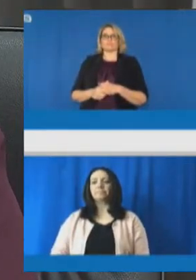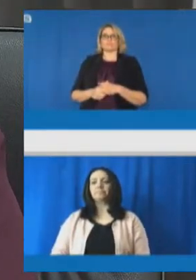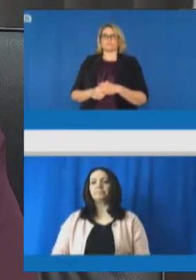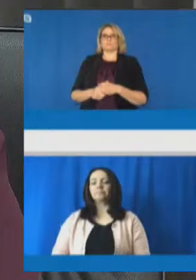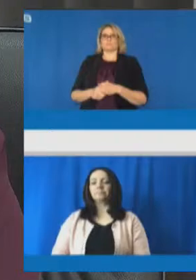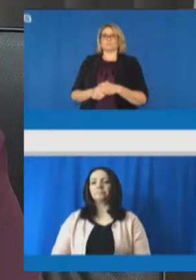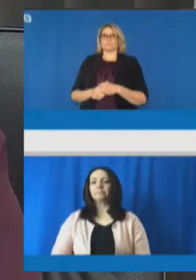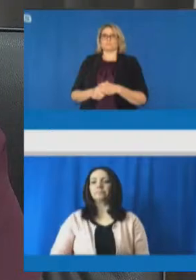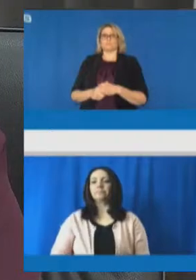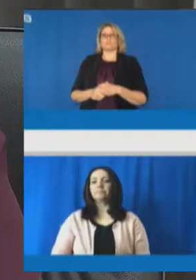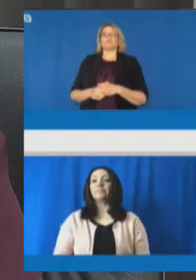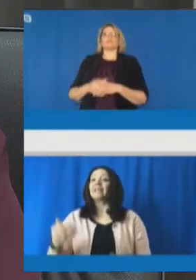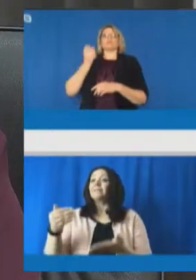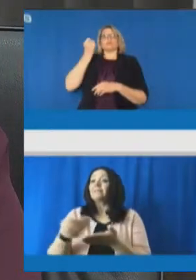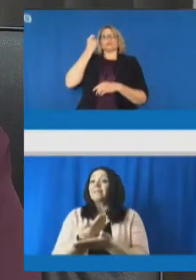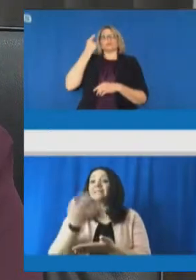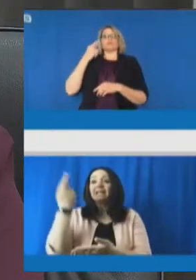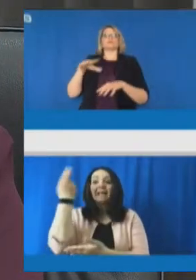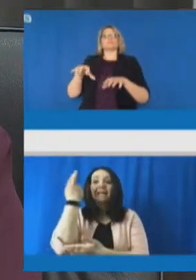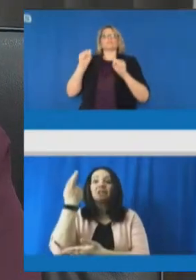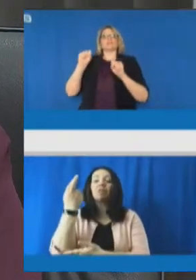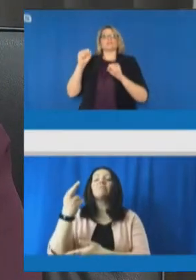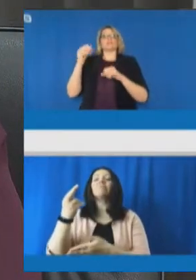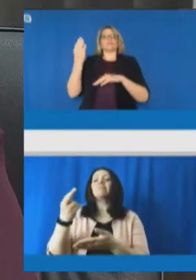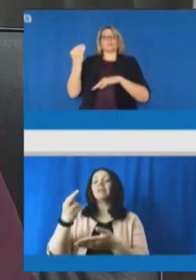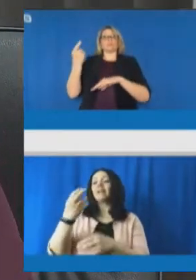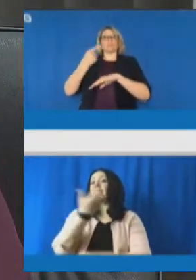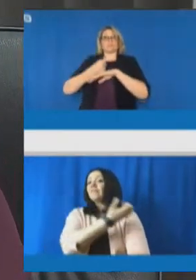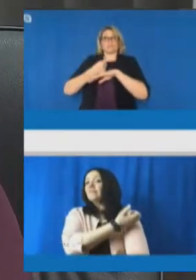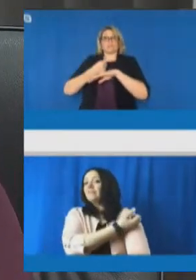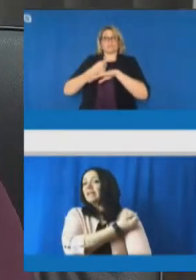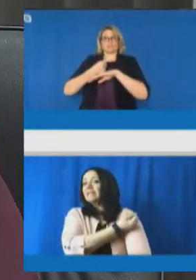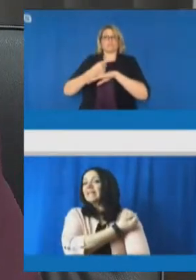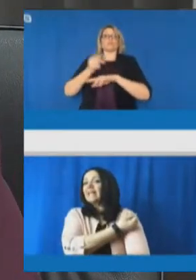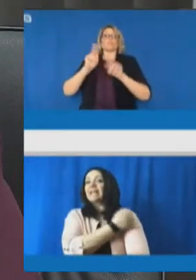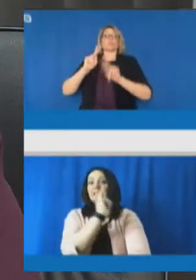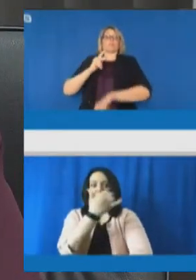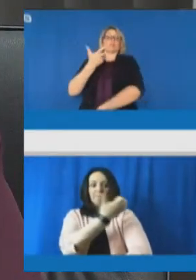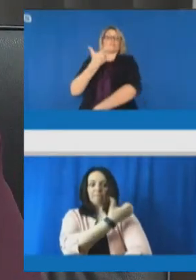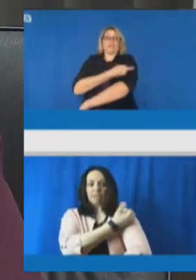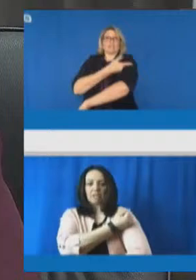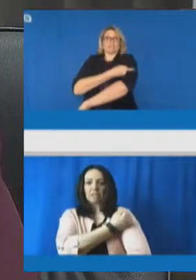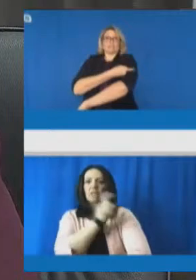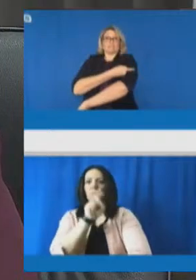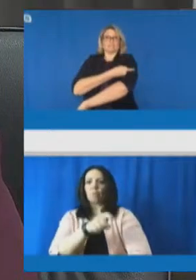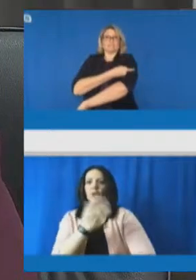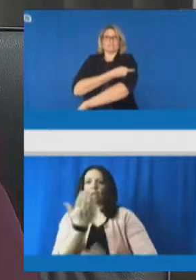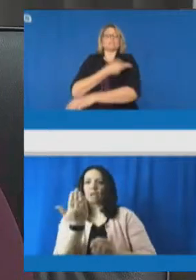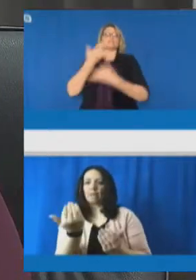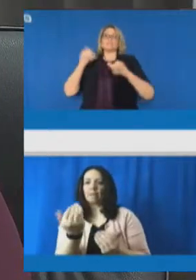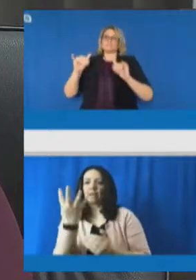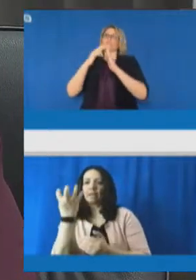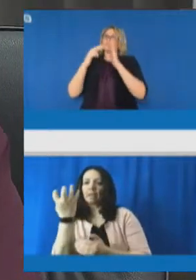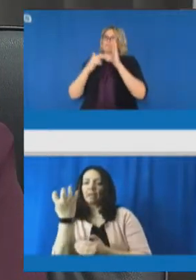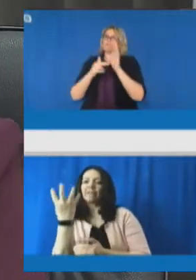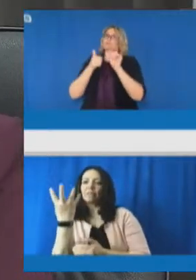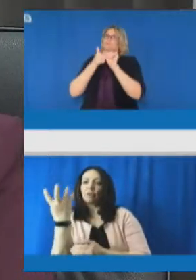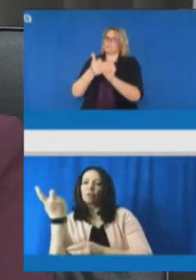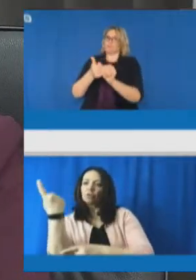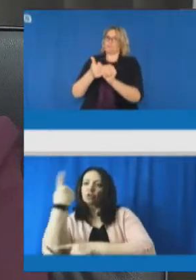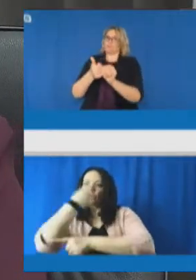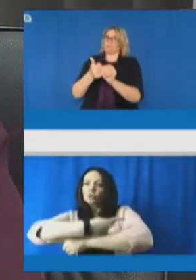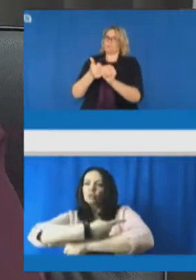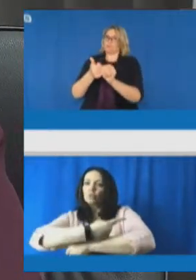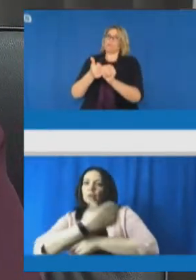mètres des autres dans la mesure du possible. As we move into the next phase of our recovery plan, it does